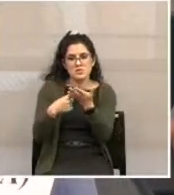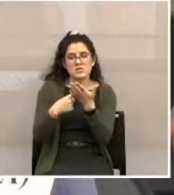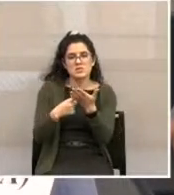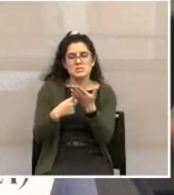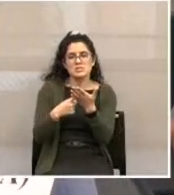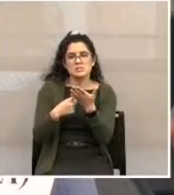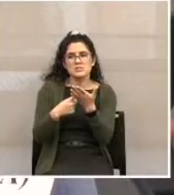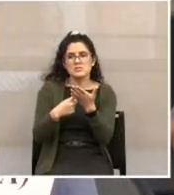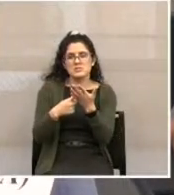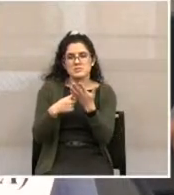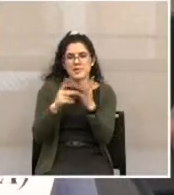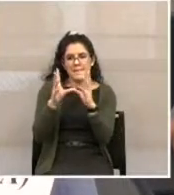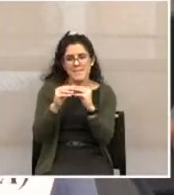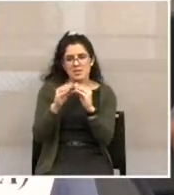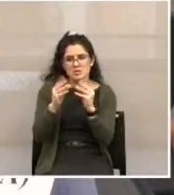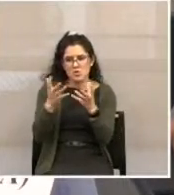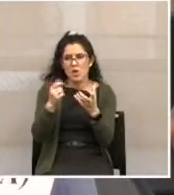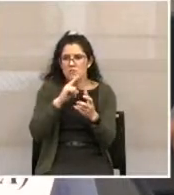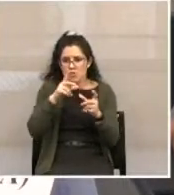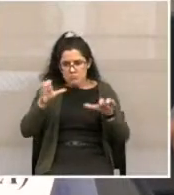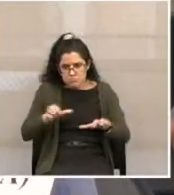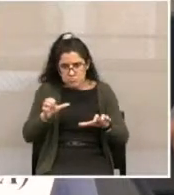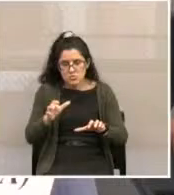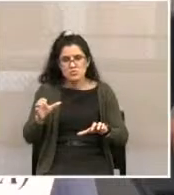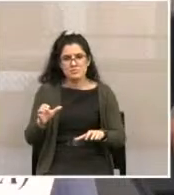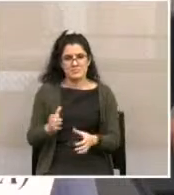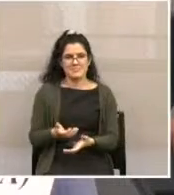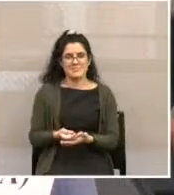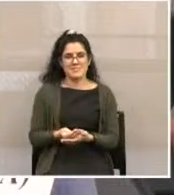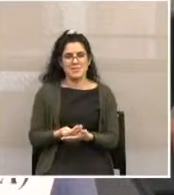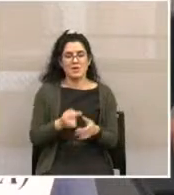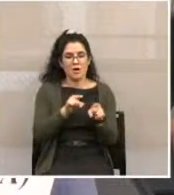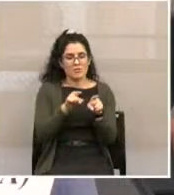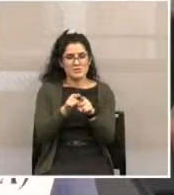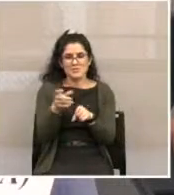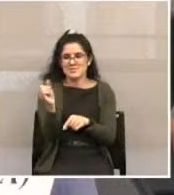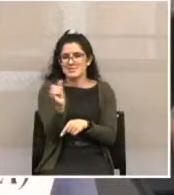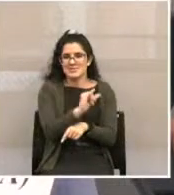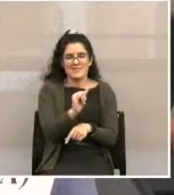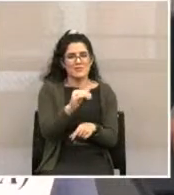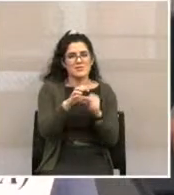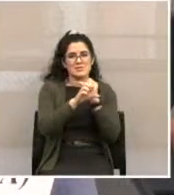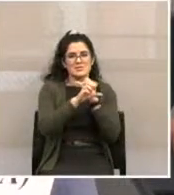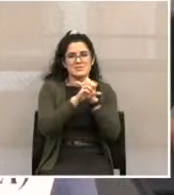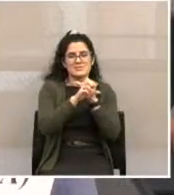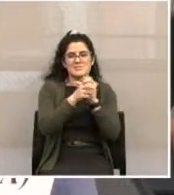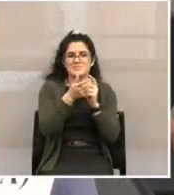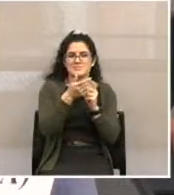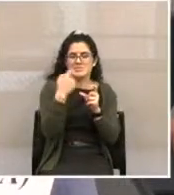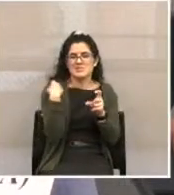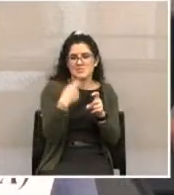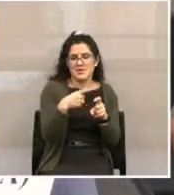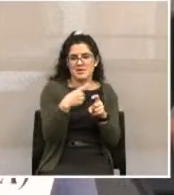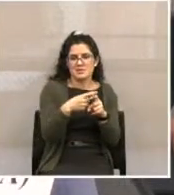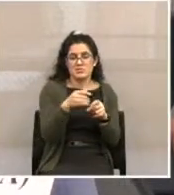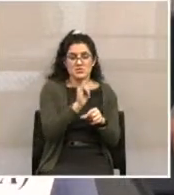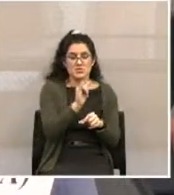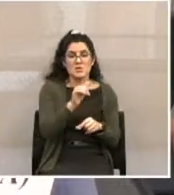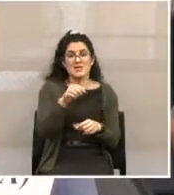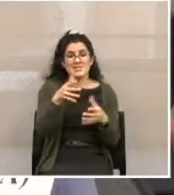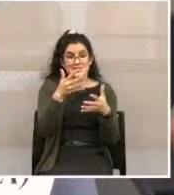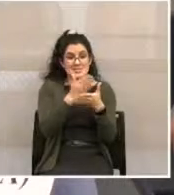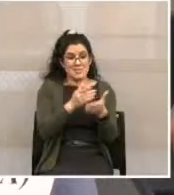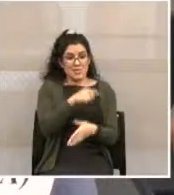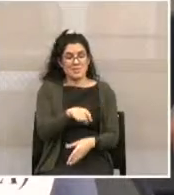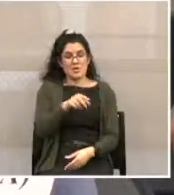because we want real action. But this also goes to Spanish media as well. Some of them are Univision owned, and